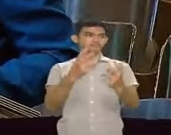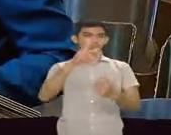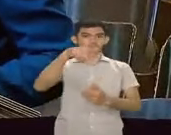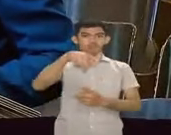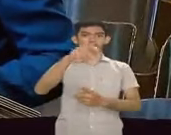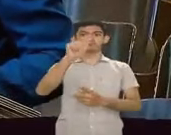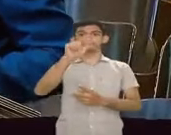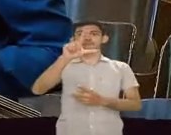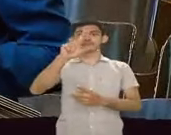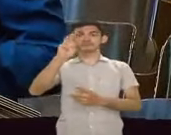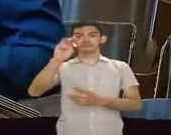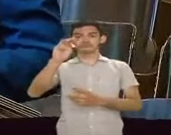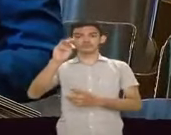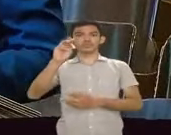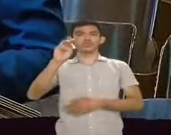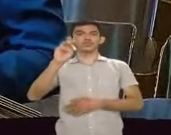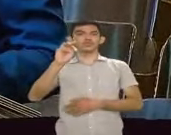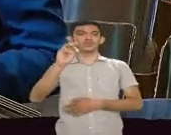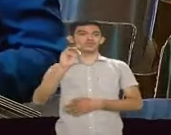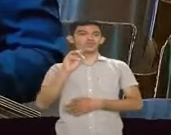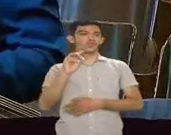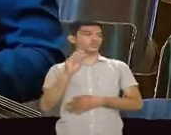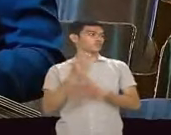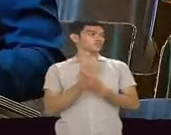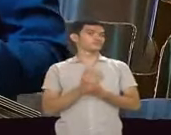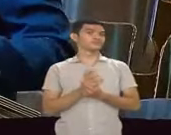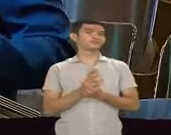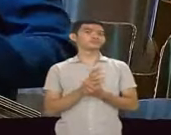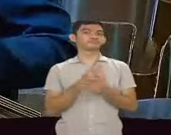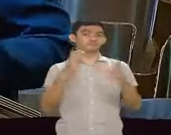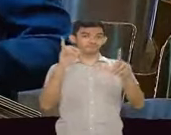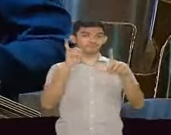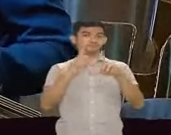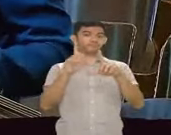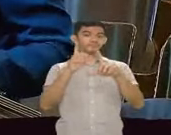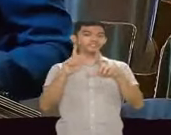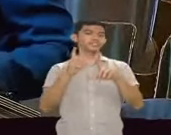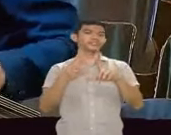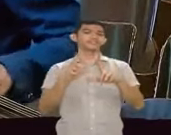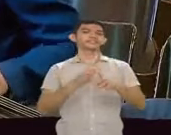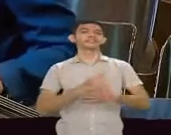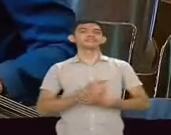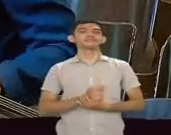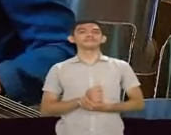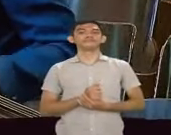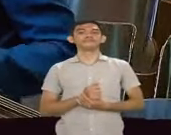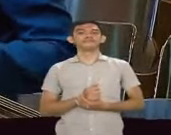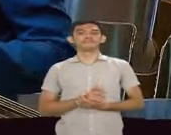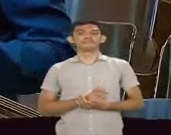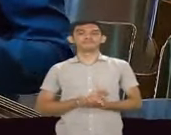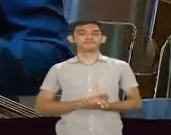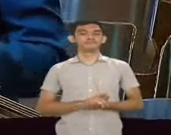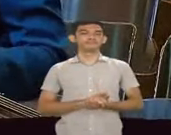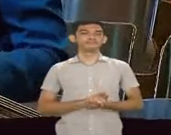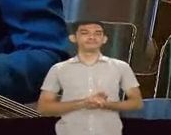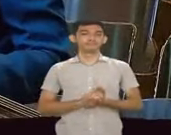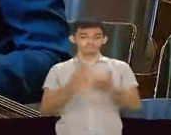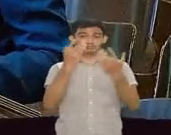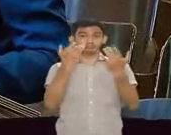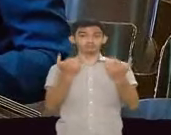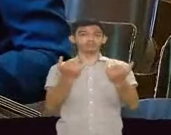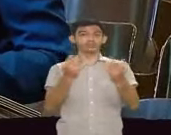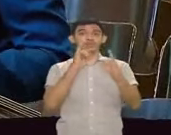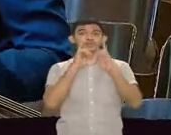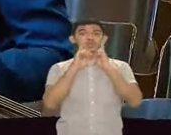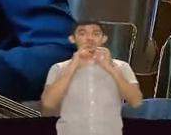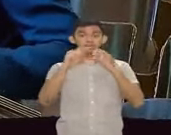palm. Kanang palmiras ba? Palm. Naana-daana. Kaya daghamantaana diri sa Pilipinas. Palms. But anyway,